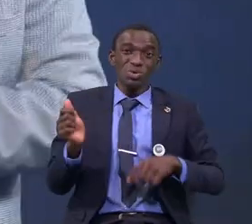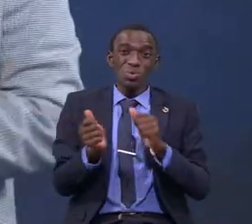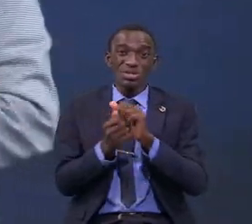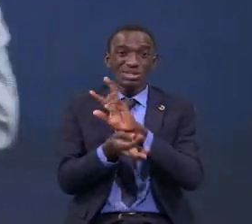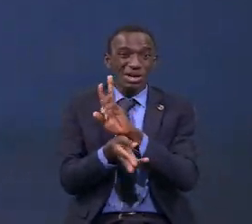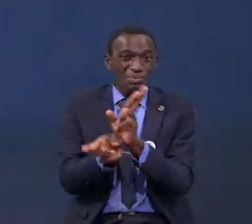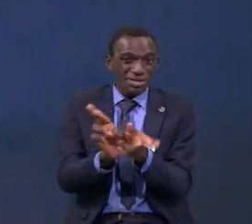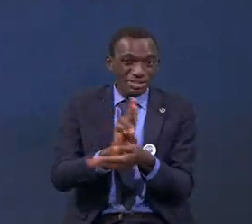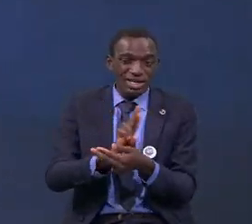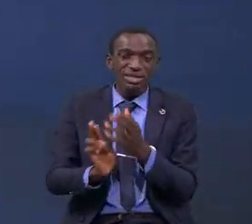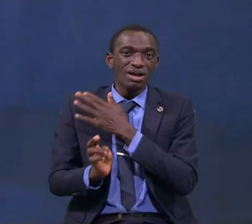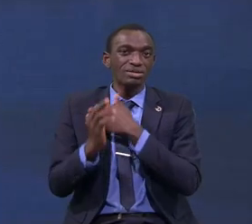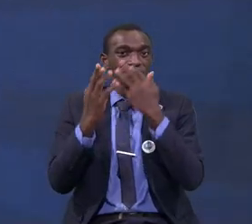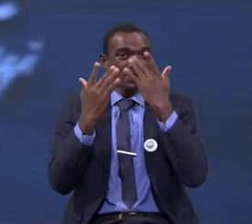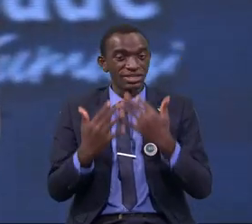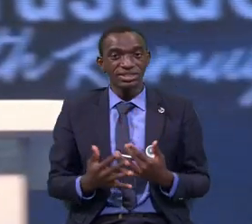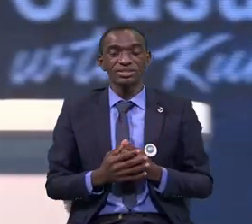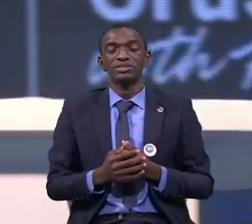penitent.